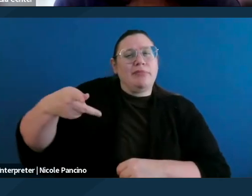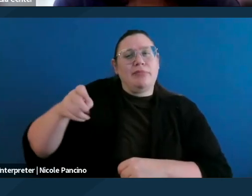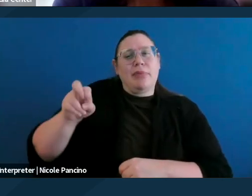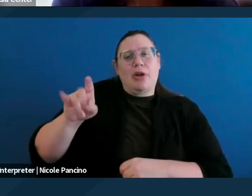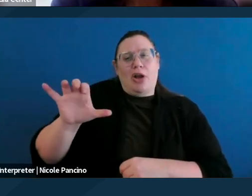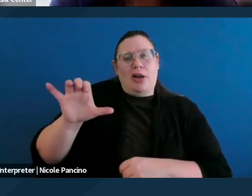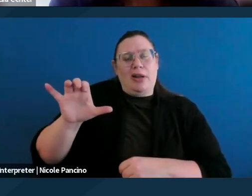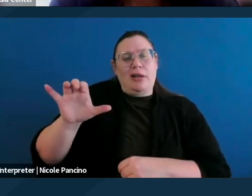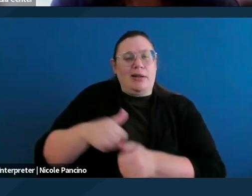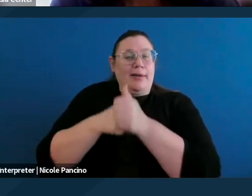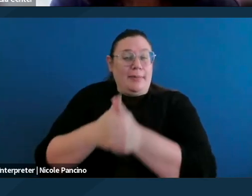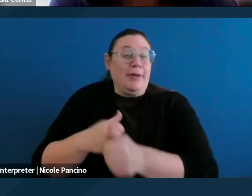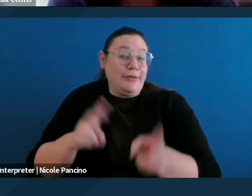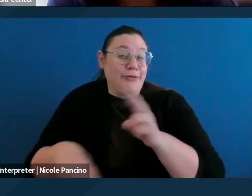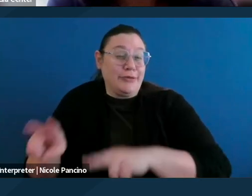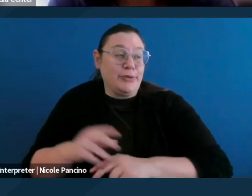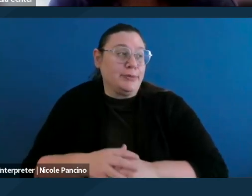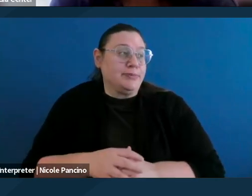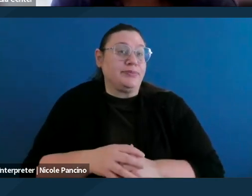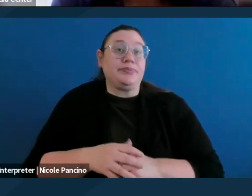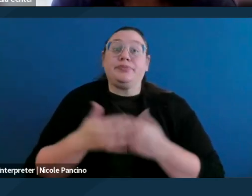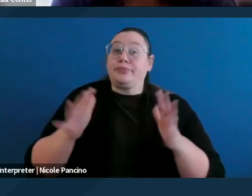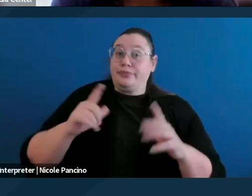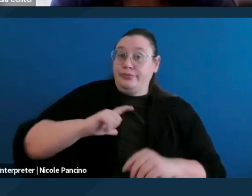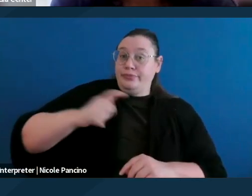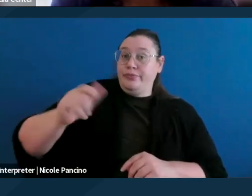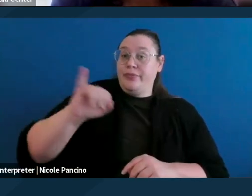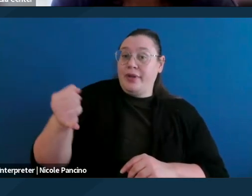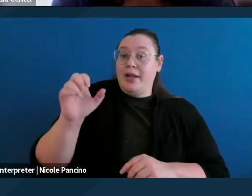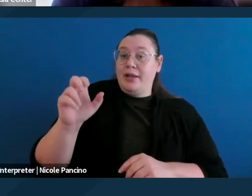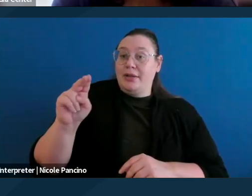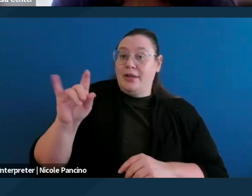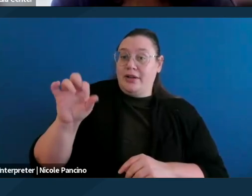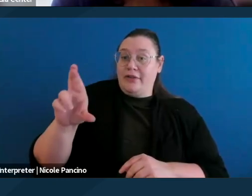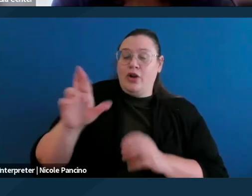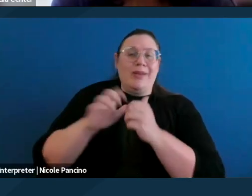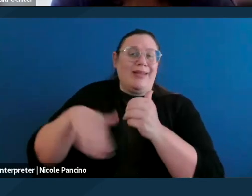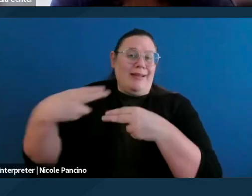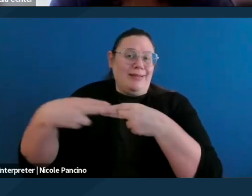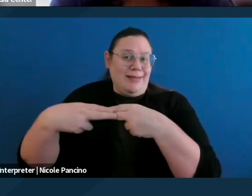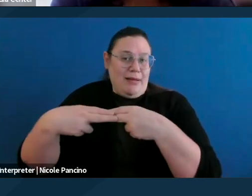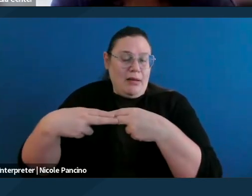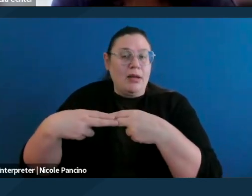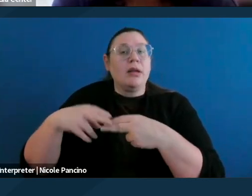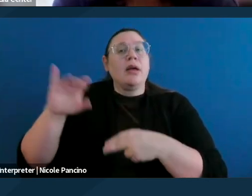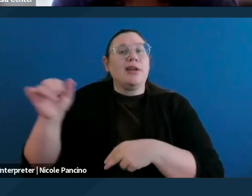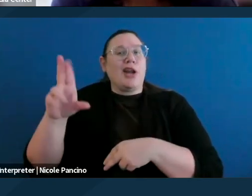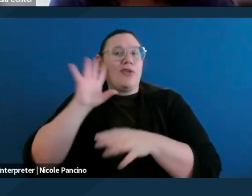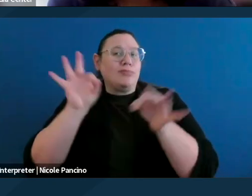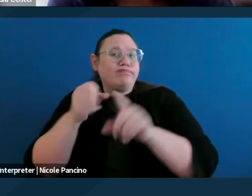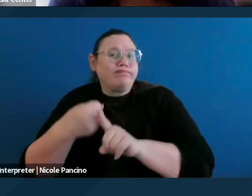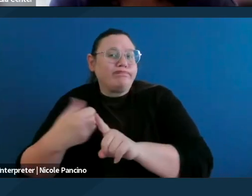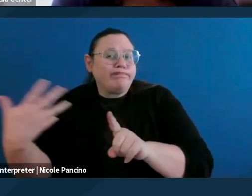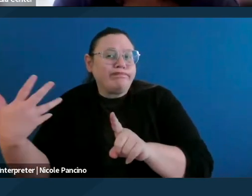reviews. So I'm going to turn it back to Jennifer, next slide, who's going to talk a little bit about